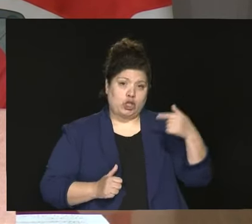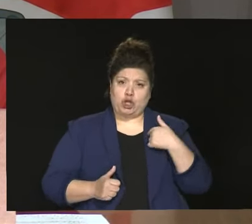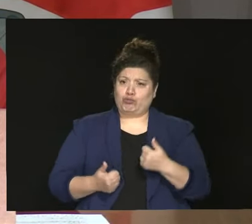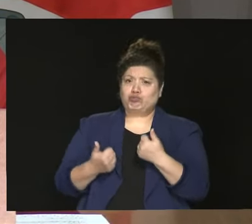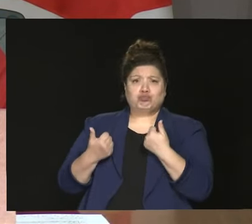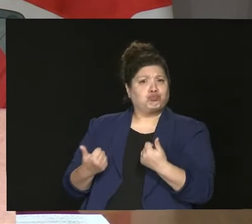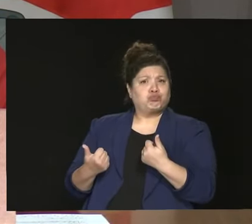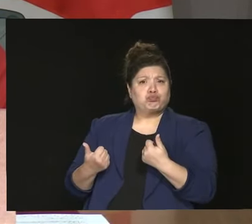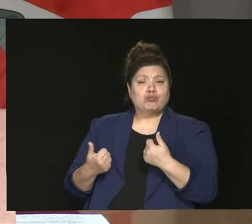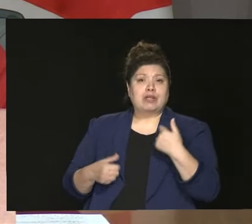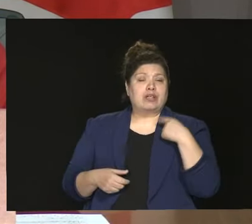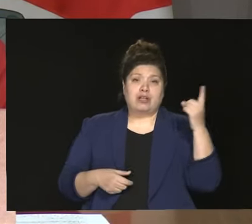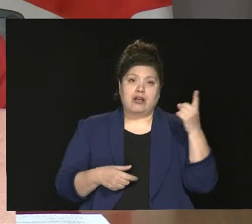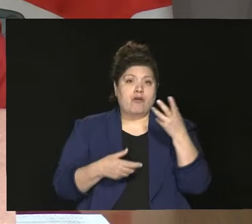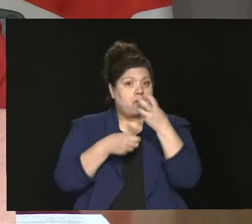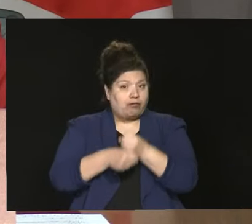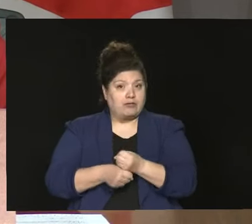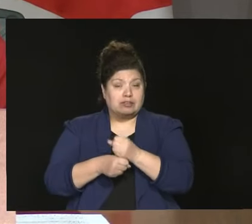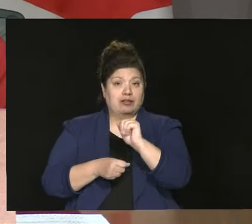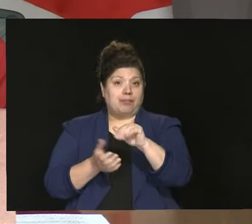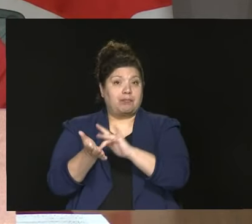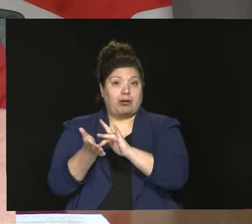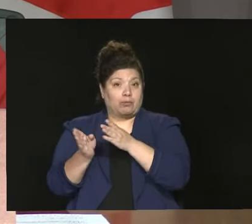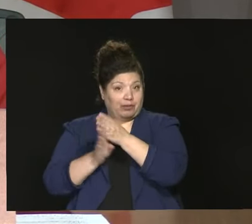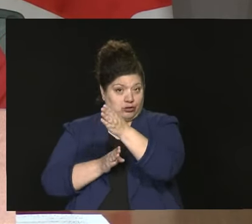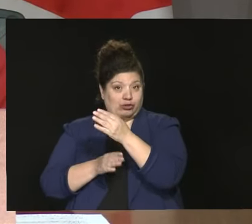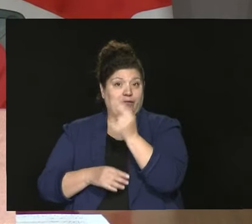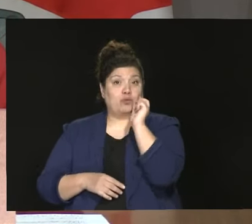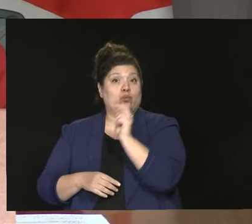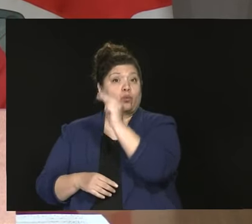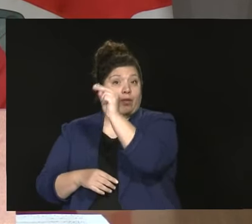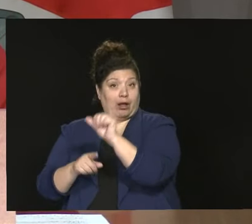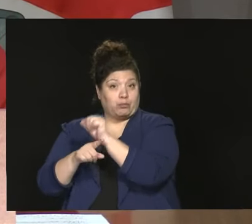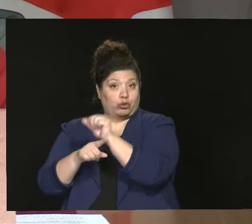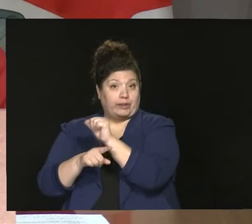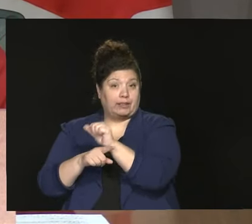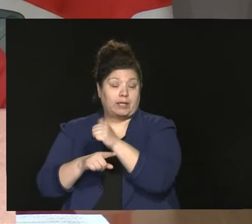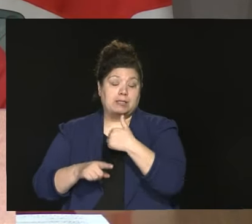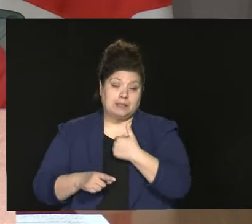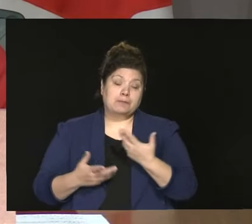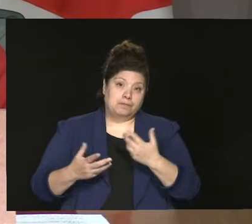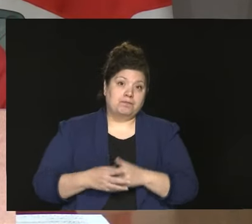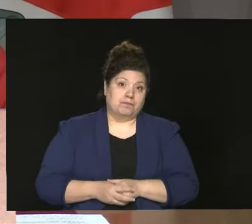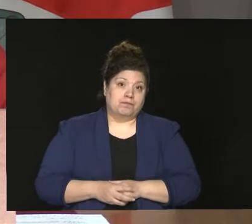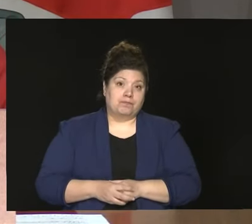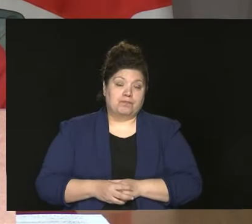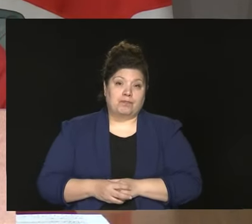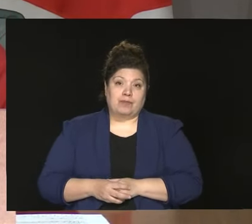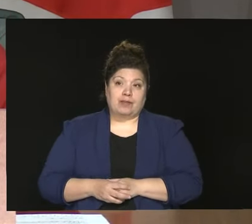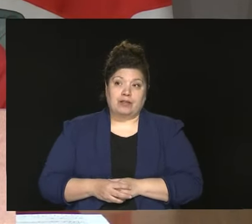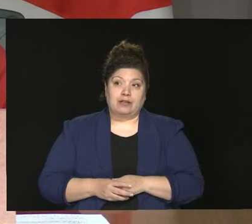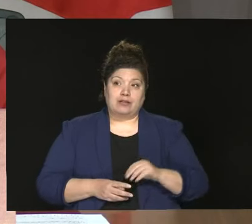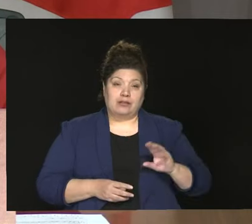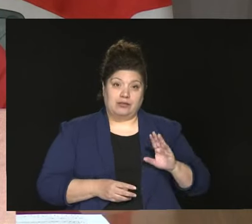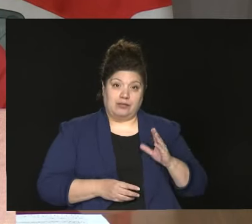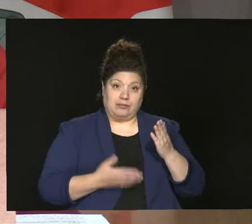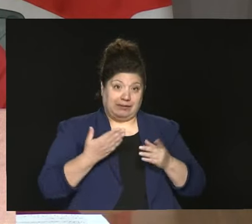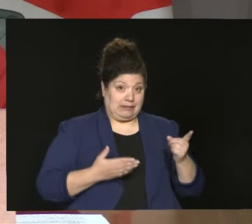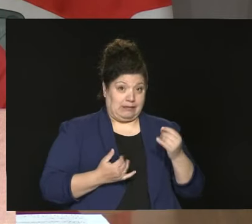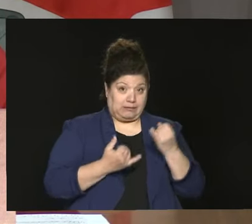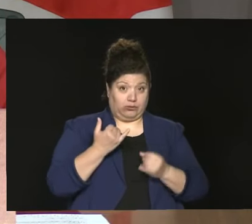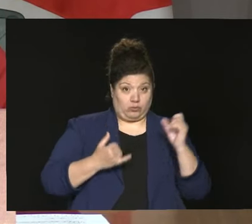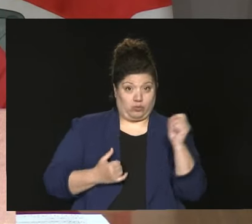professionals in Northern Alberta. Thank you. Do we have time for another one? Or Maybe one last. It's 12:56, so. Okay,